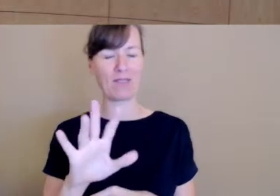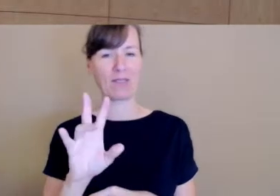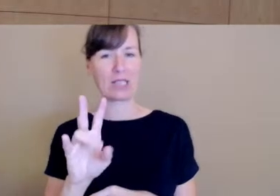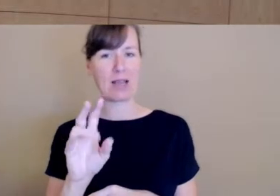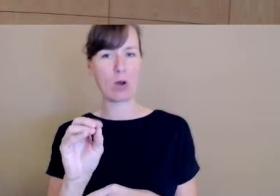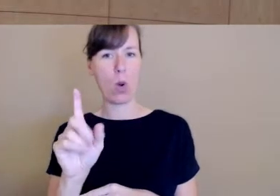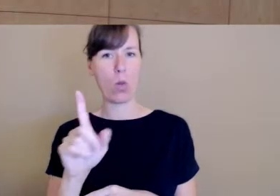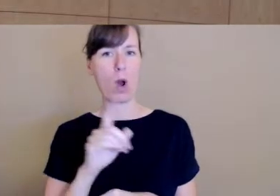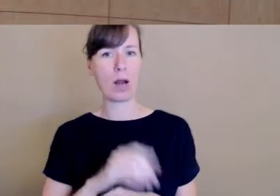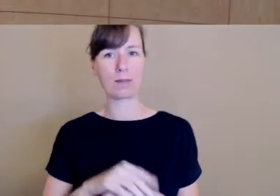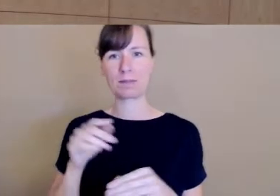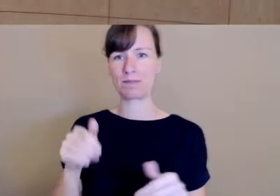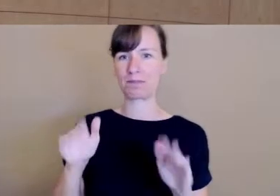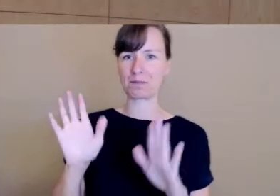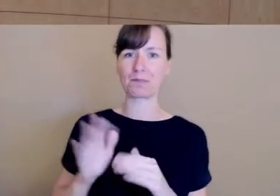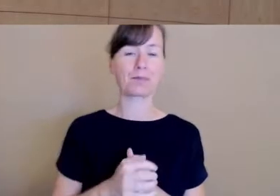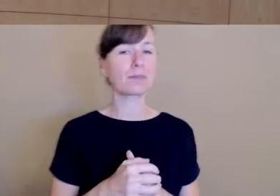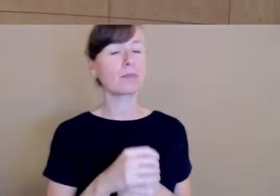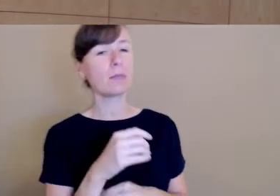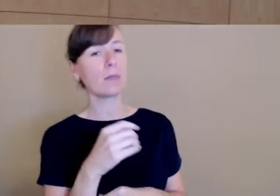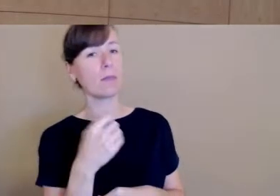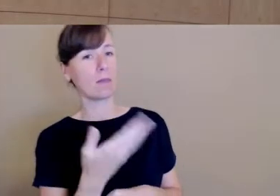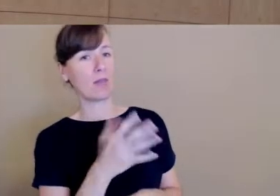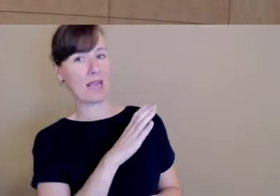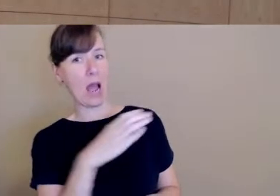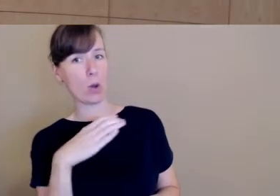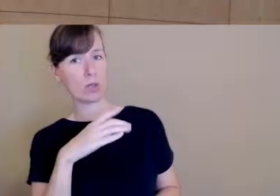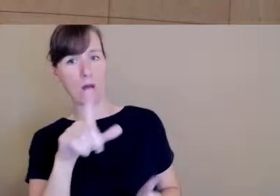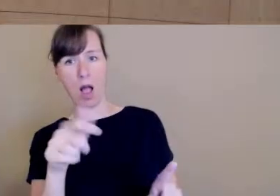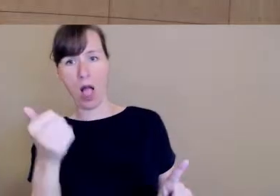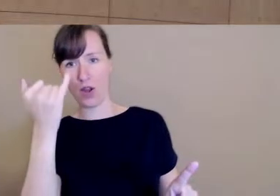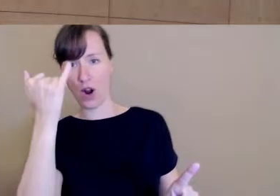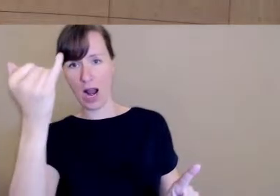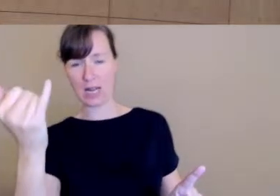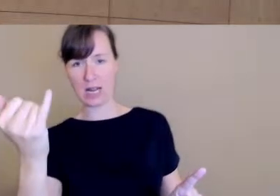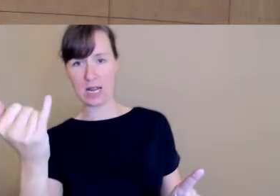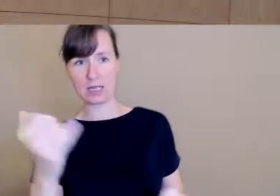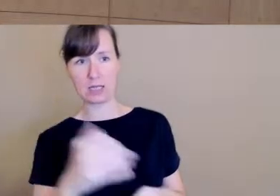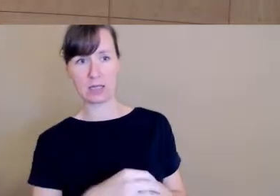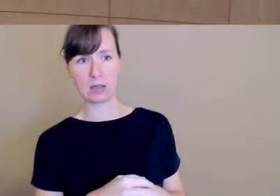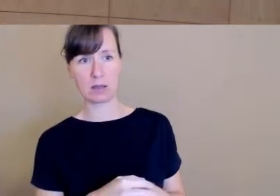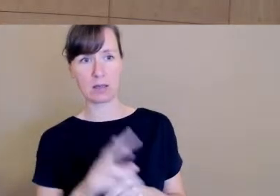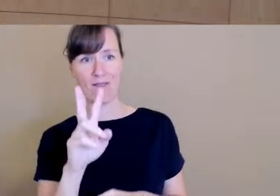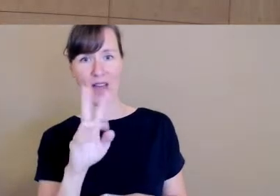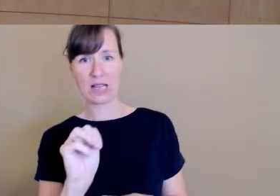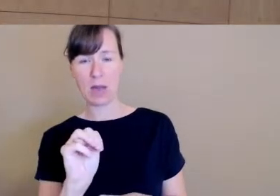Council, any other ideas you would like to throw into the hopper? Vice Mayor?